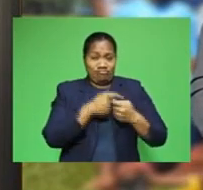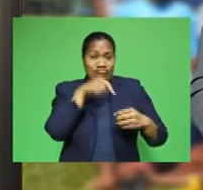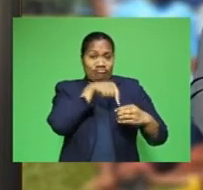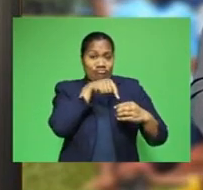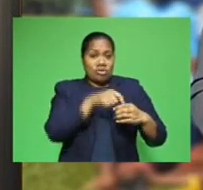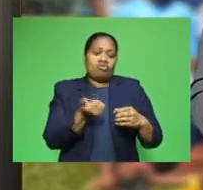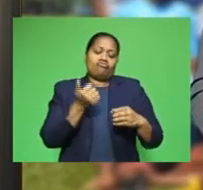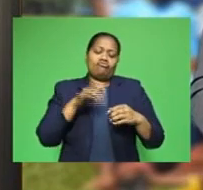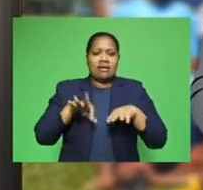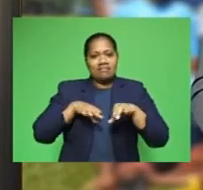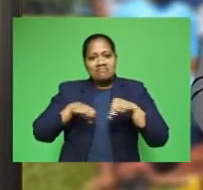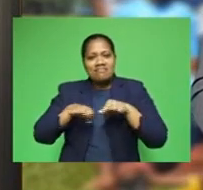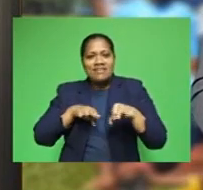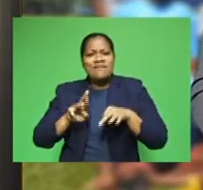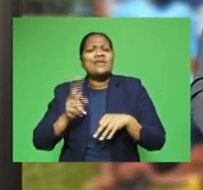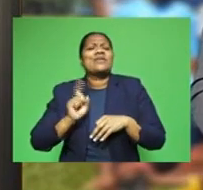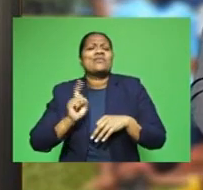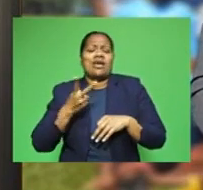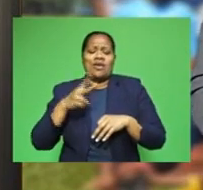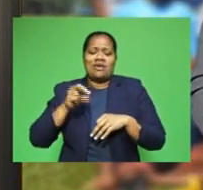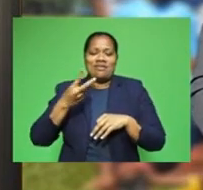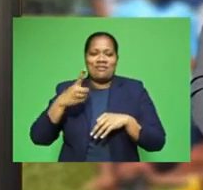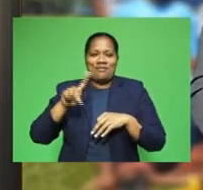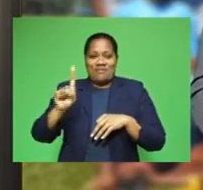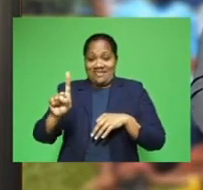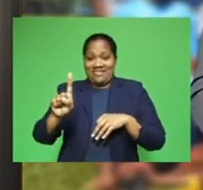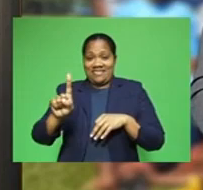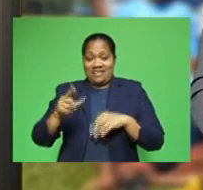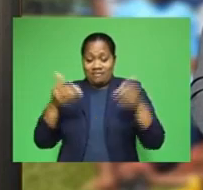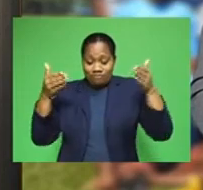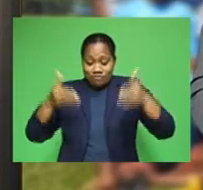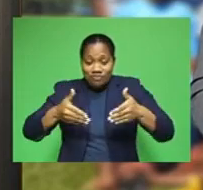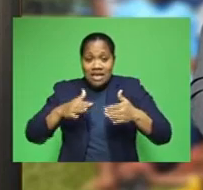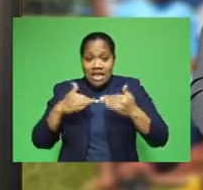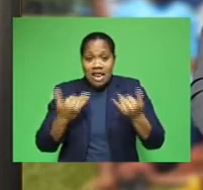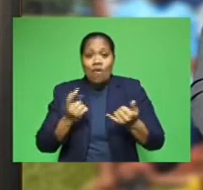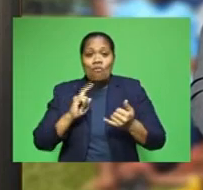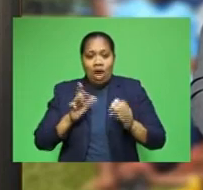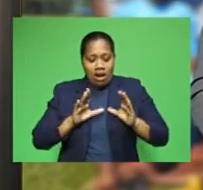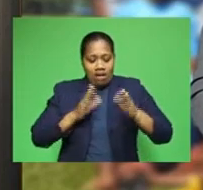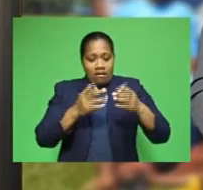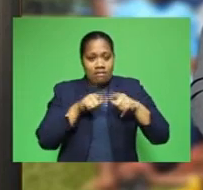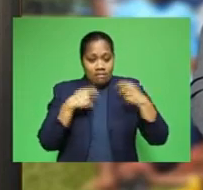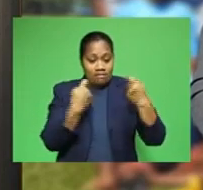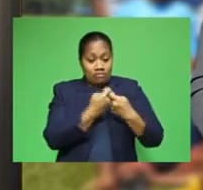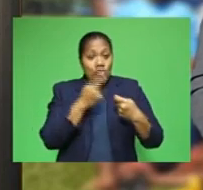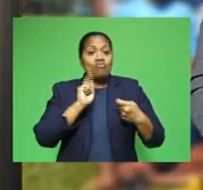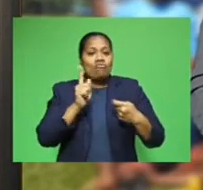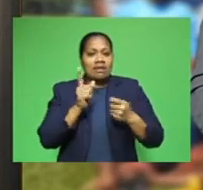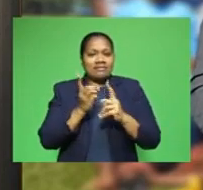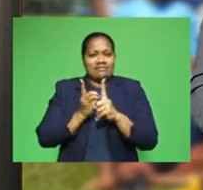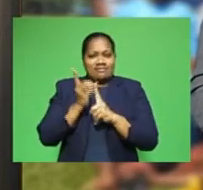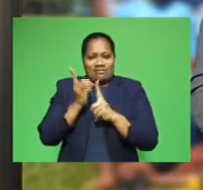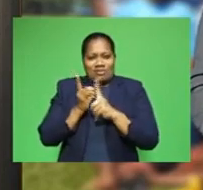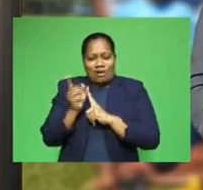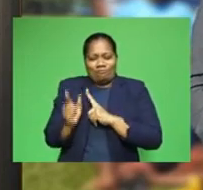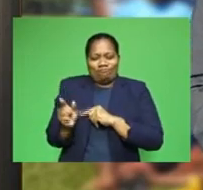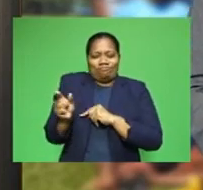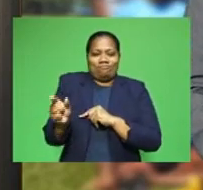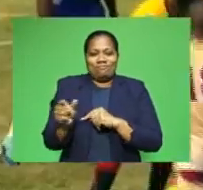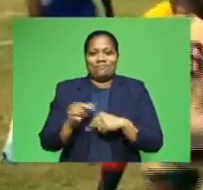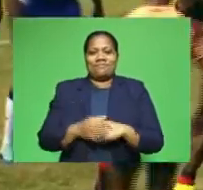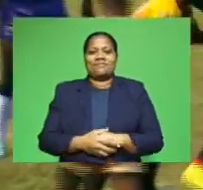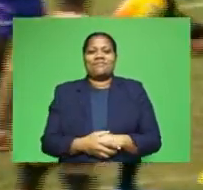setting the platform for the 2021 season. The focus now for the Silktails is their development pathway. Aquila Dama has more.